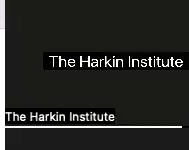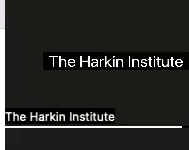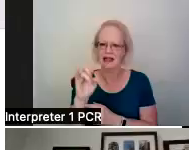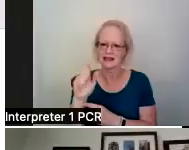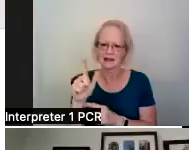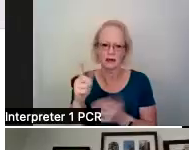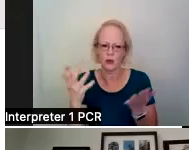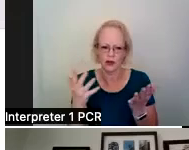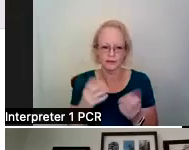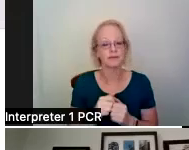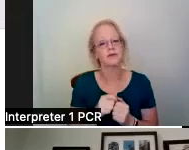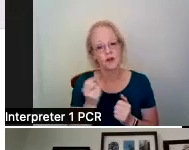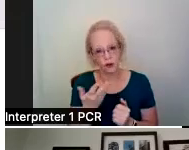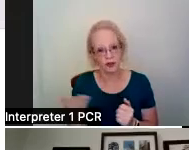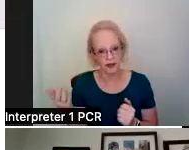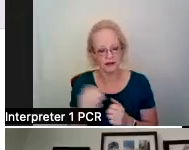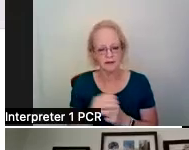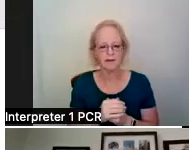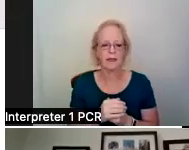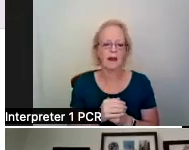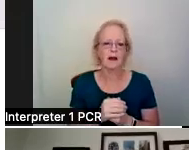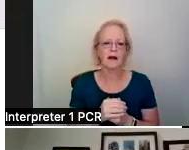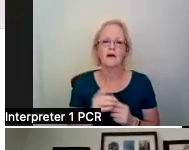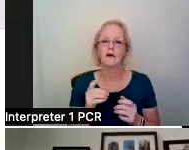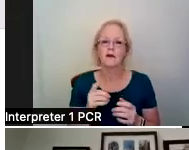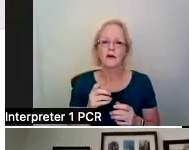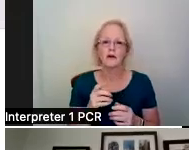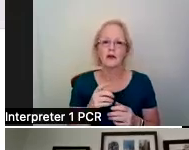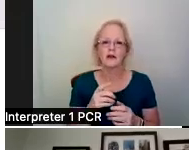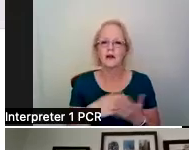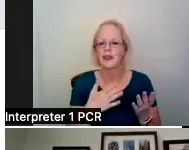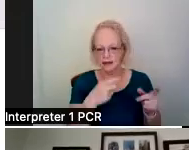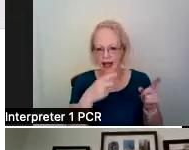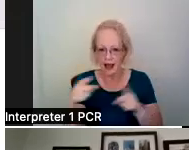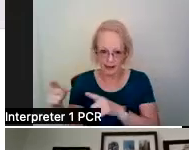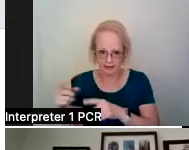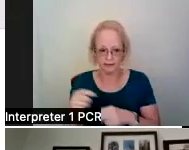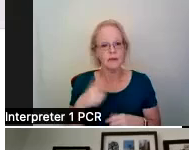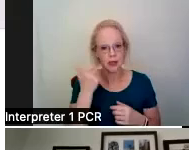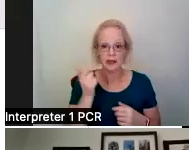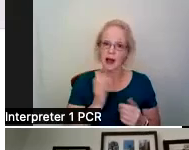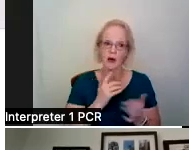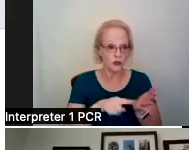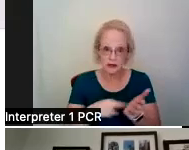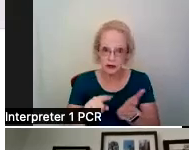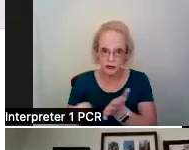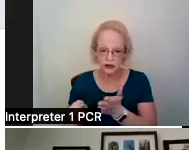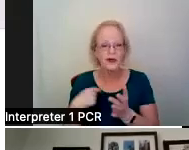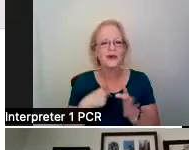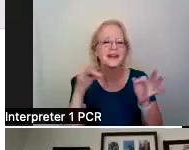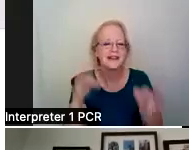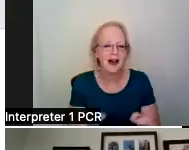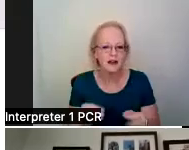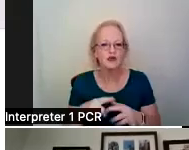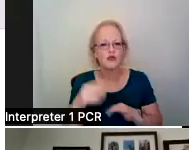And a number of things happened. First of all, because of our research, we decided to replace a concept,